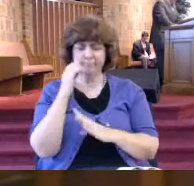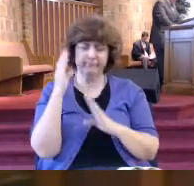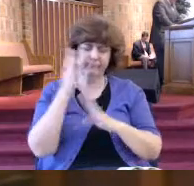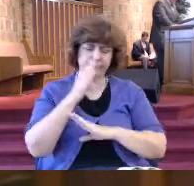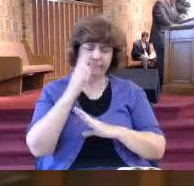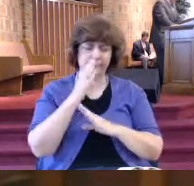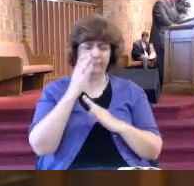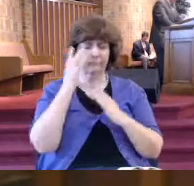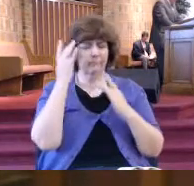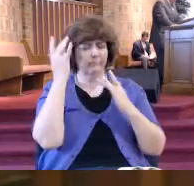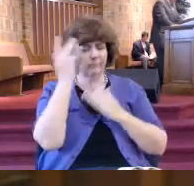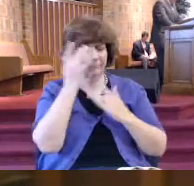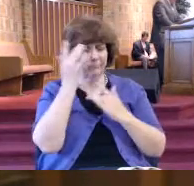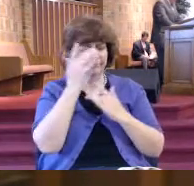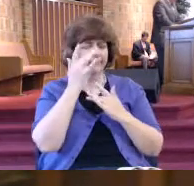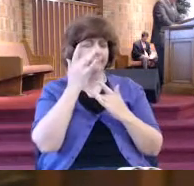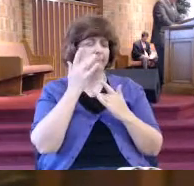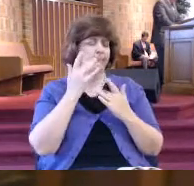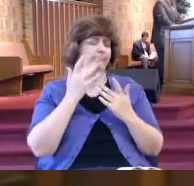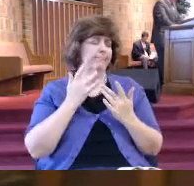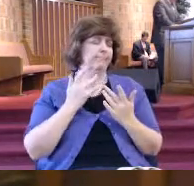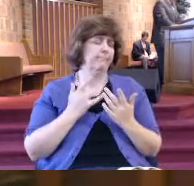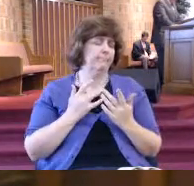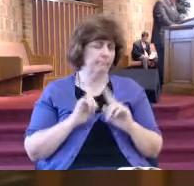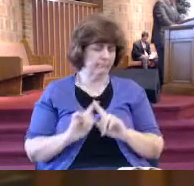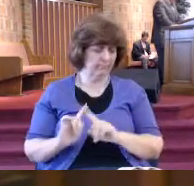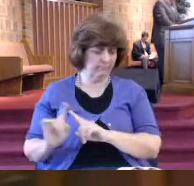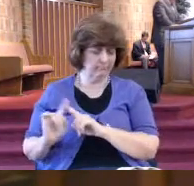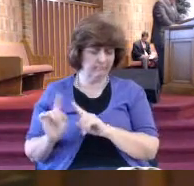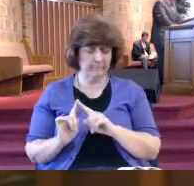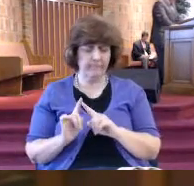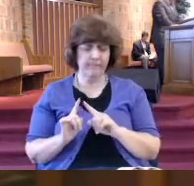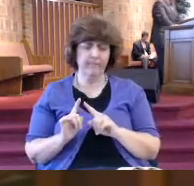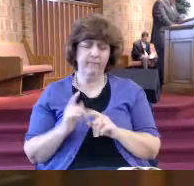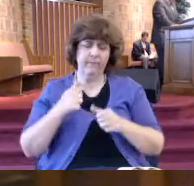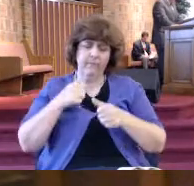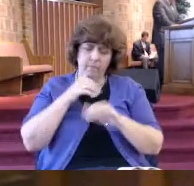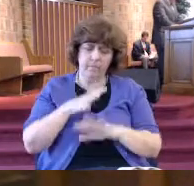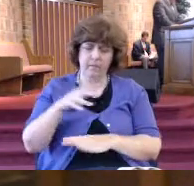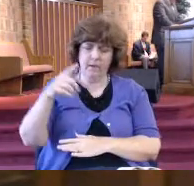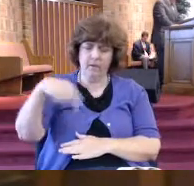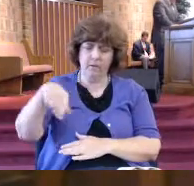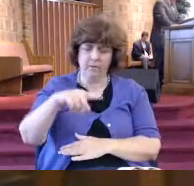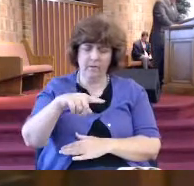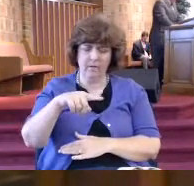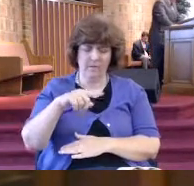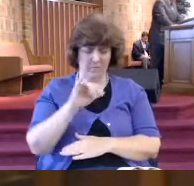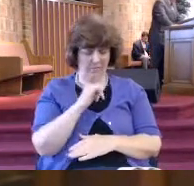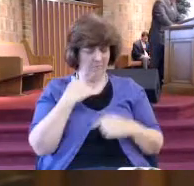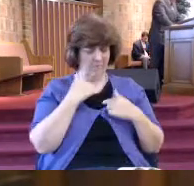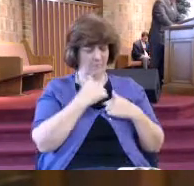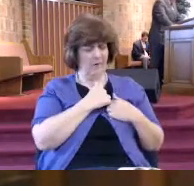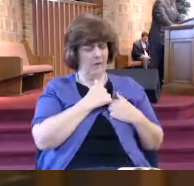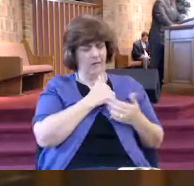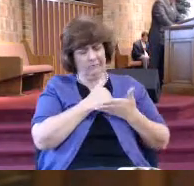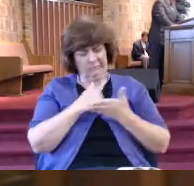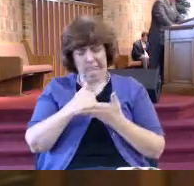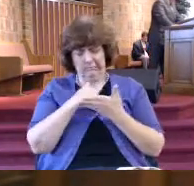illnesses. We pray that you'll bless them and show us the way that we can reach out to them and uplift them,